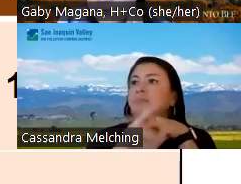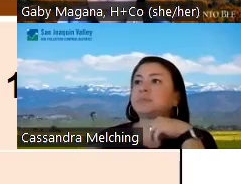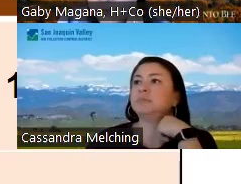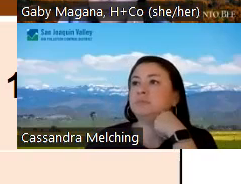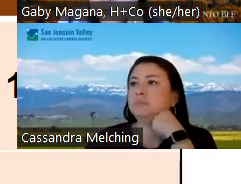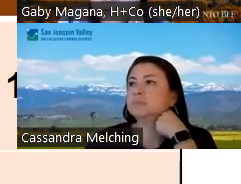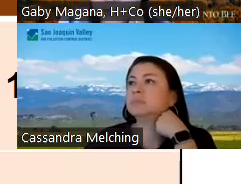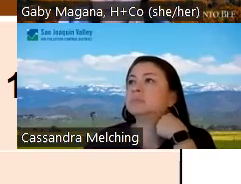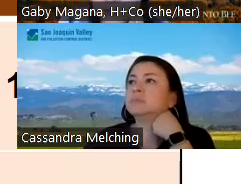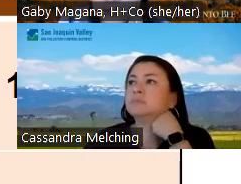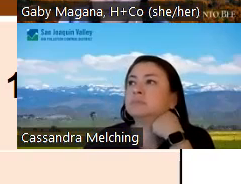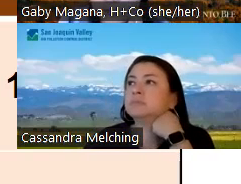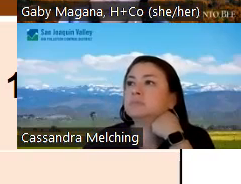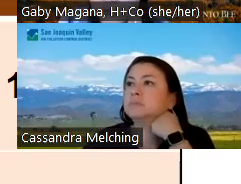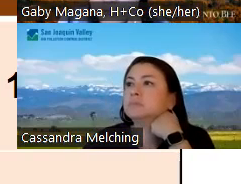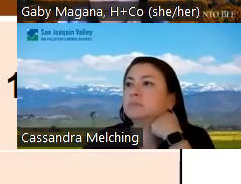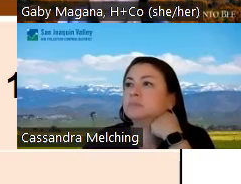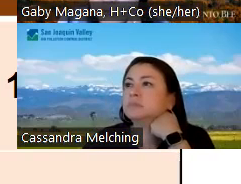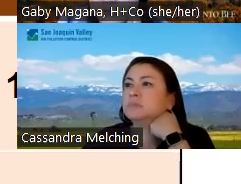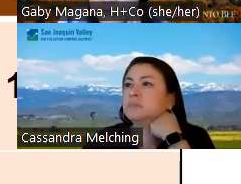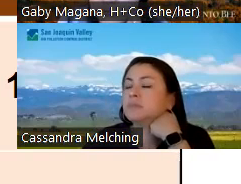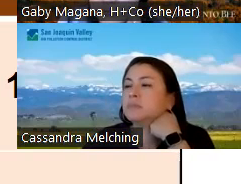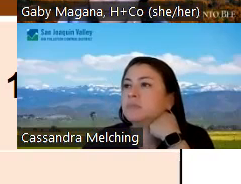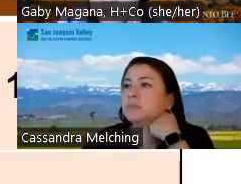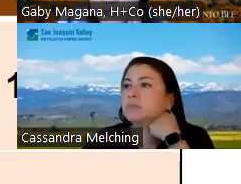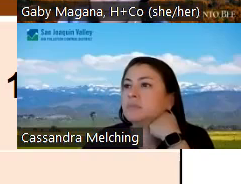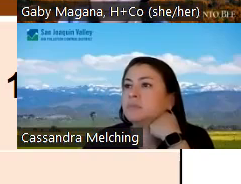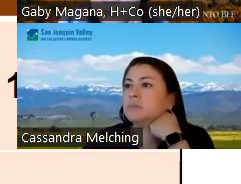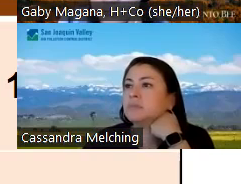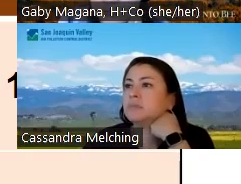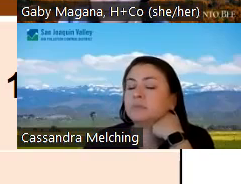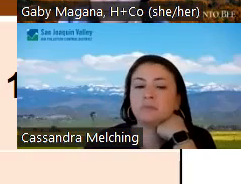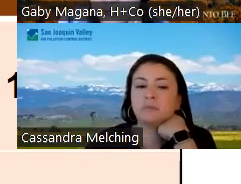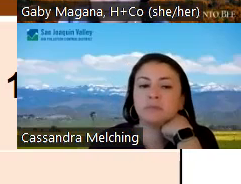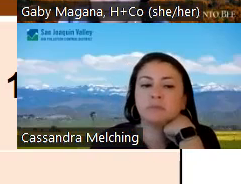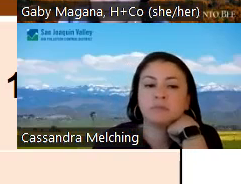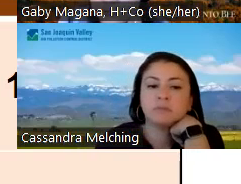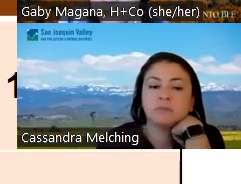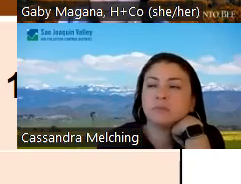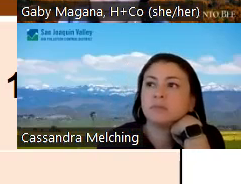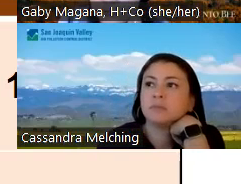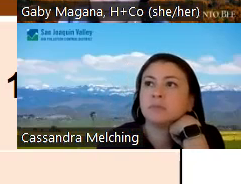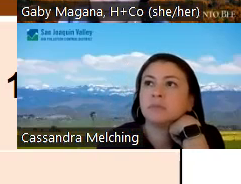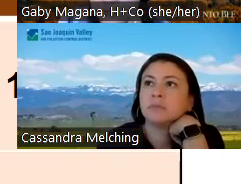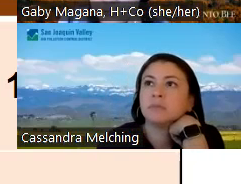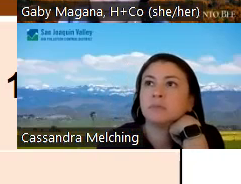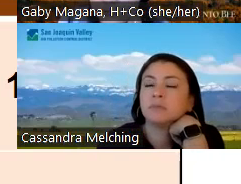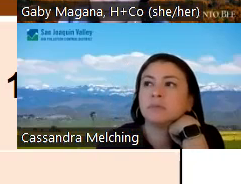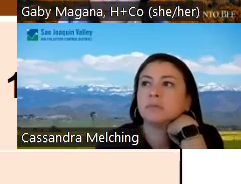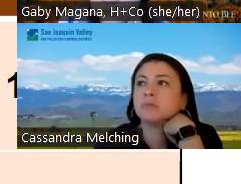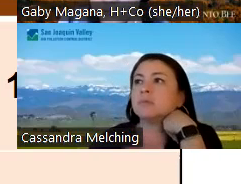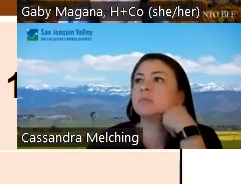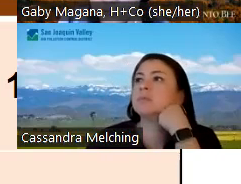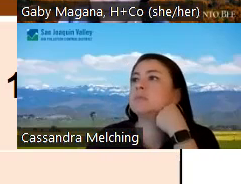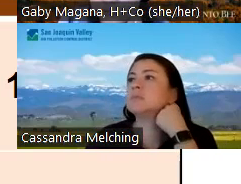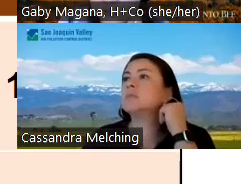diagram, what is talking about the fire from where we're getting like different kind of fire in different communities that came over to